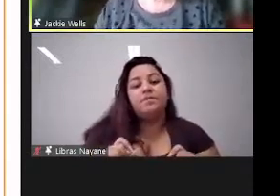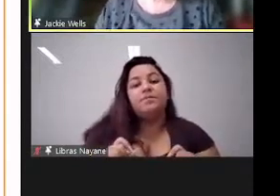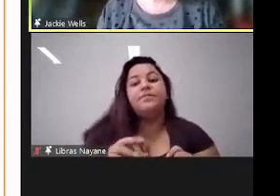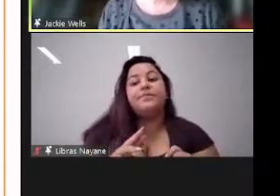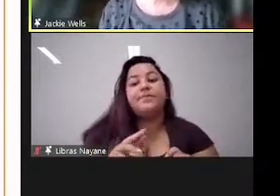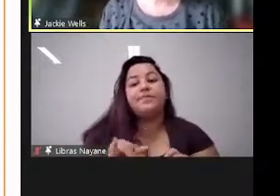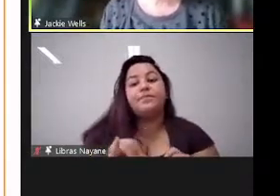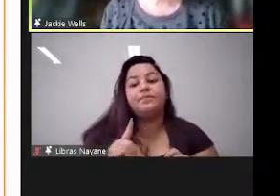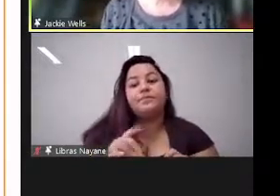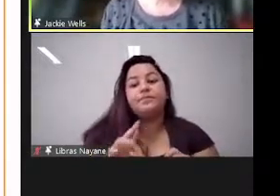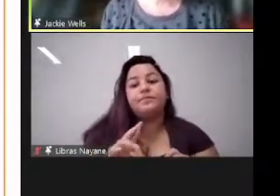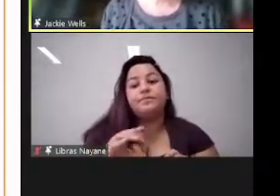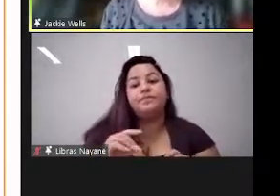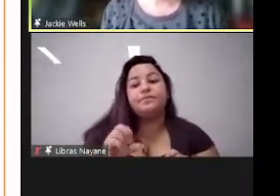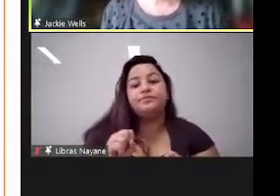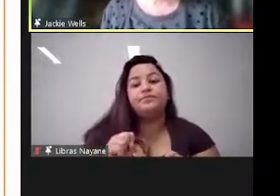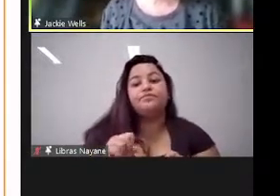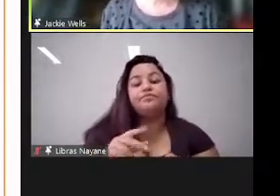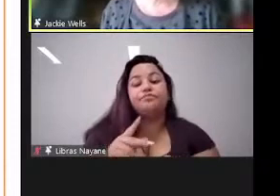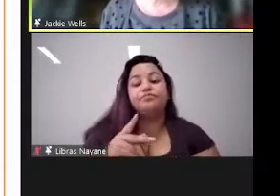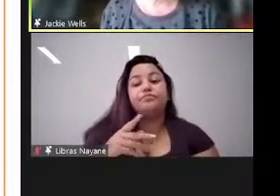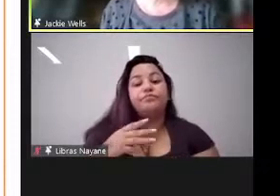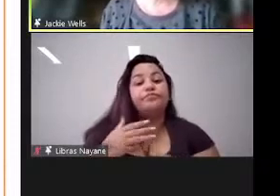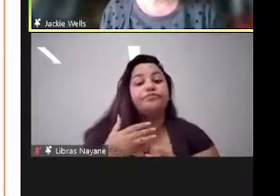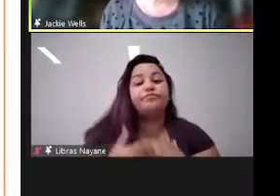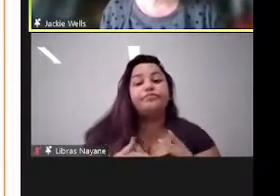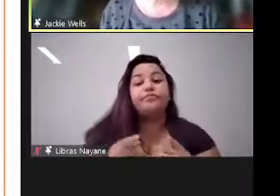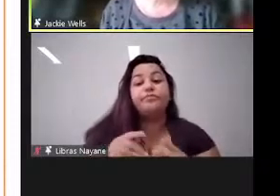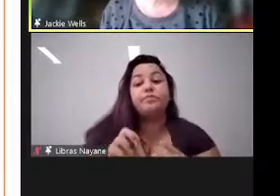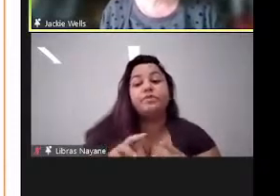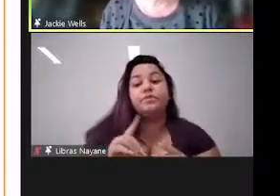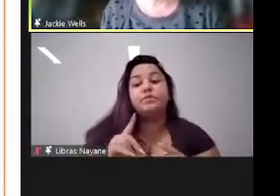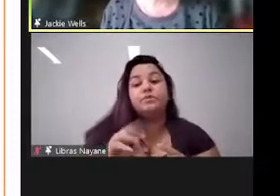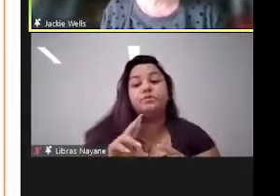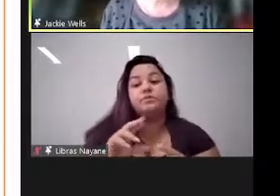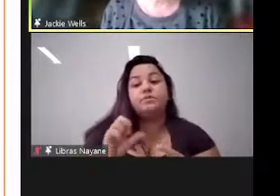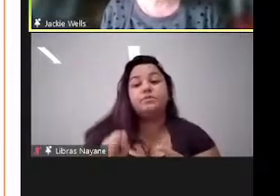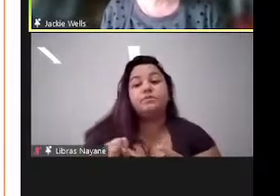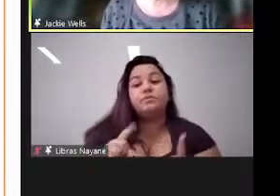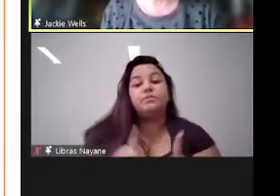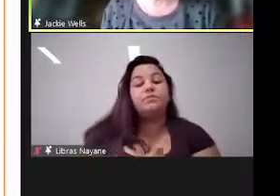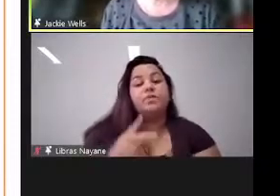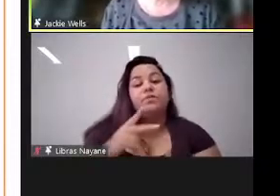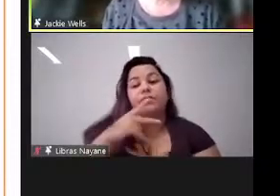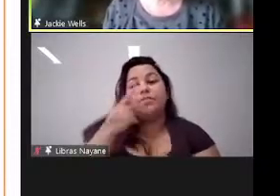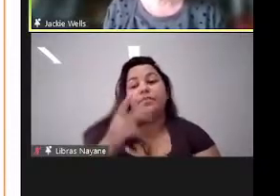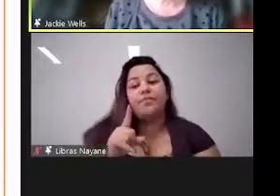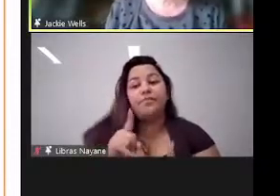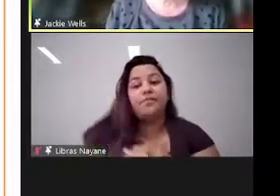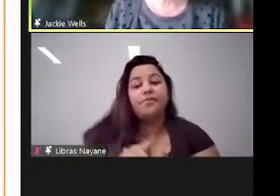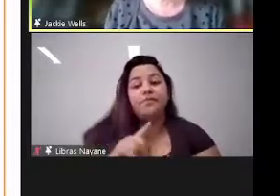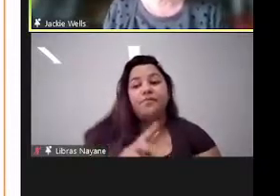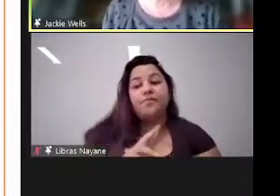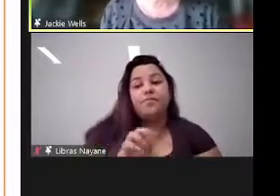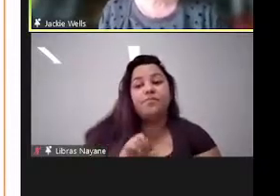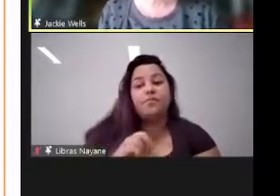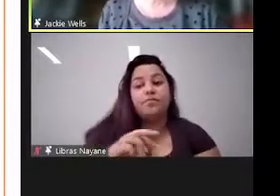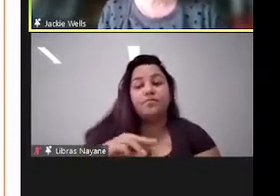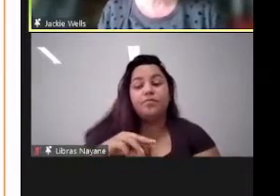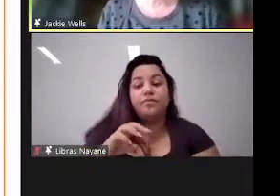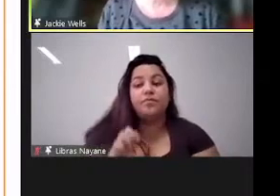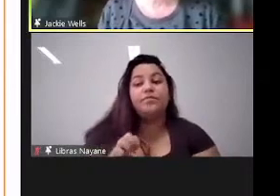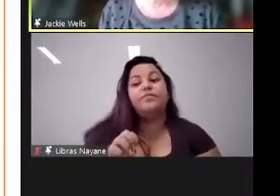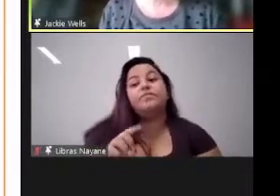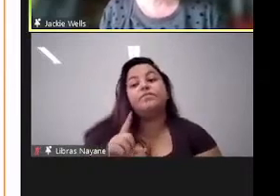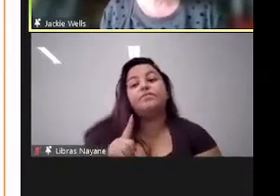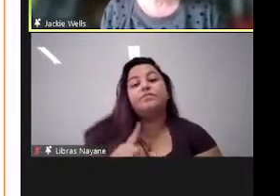We also spent a lot of time talking to schemes and employers and payroll professionals and systems people